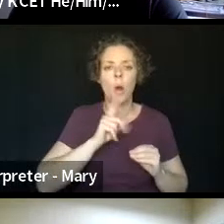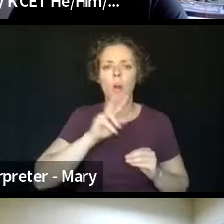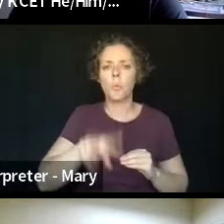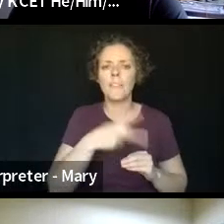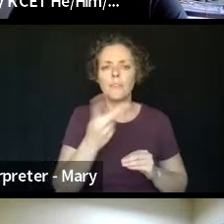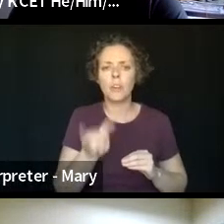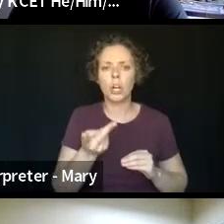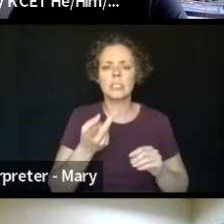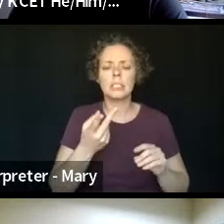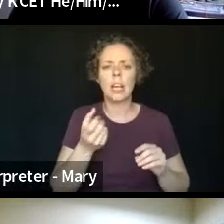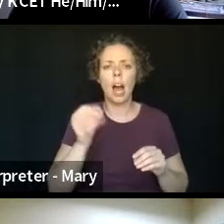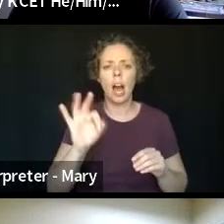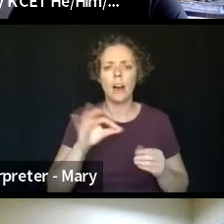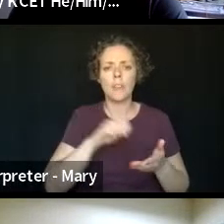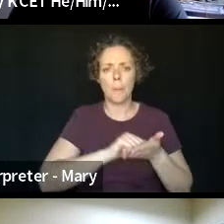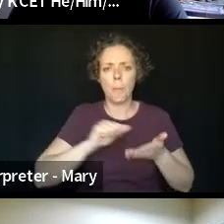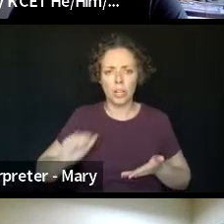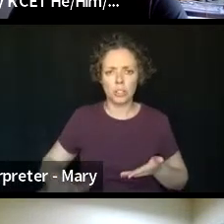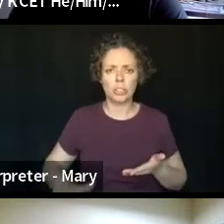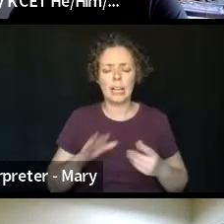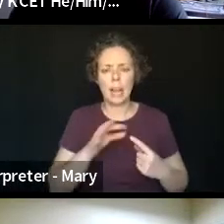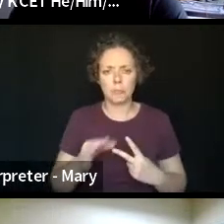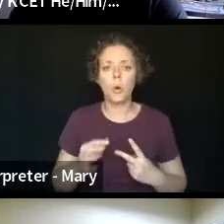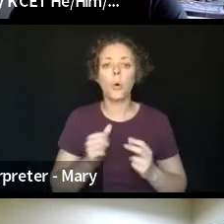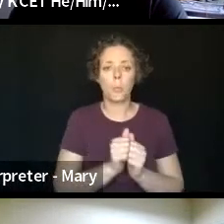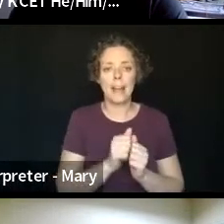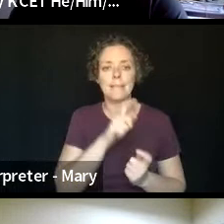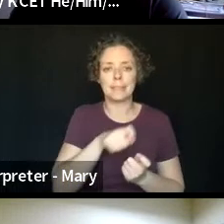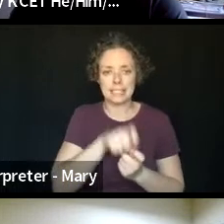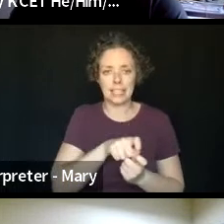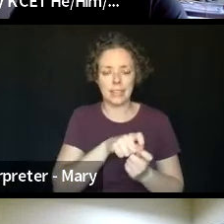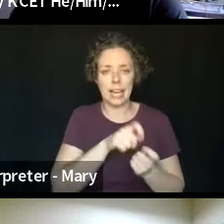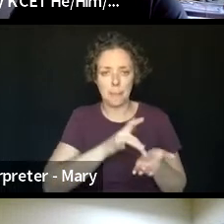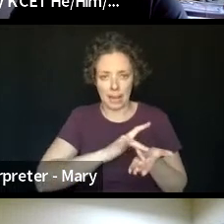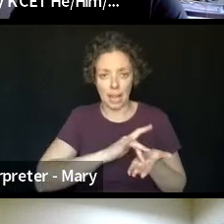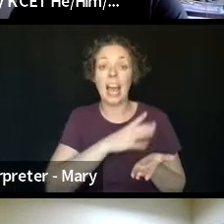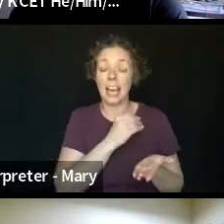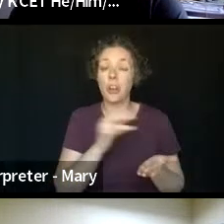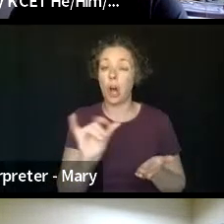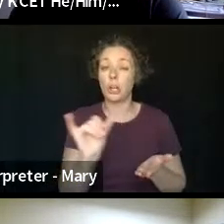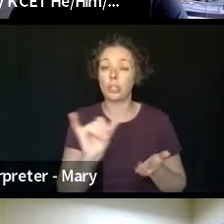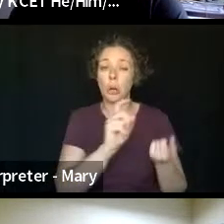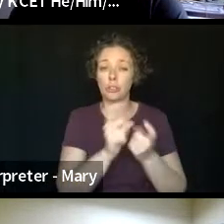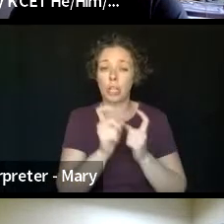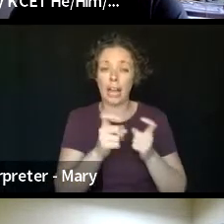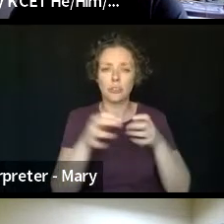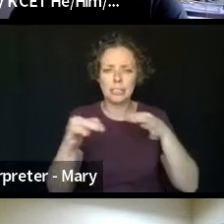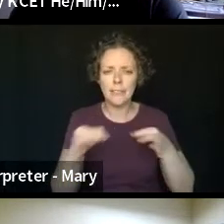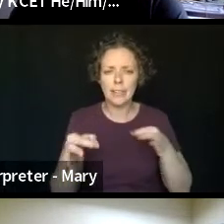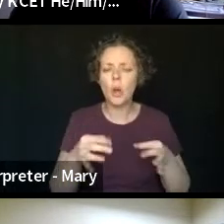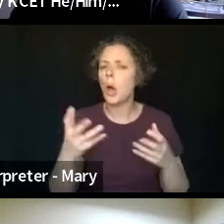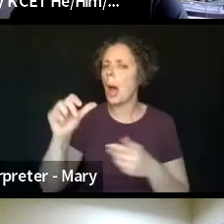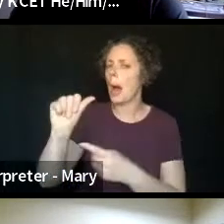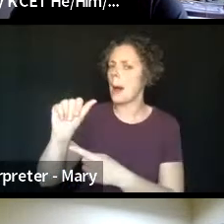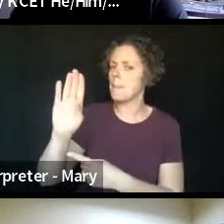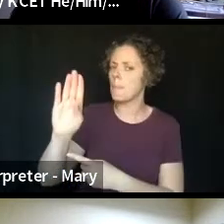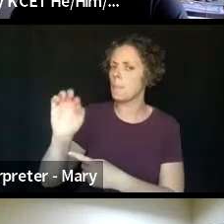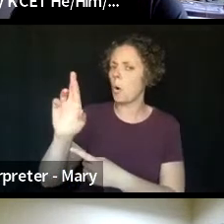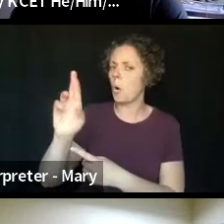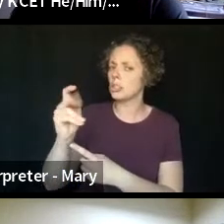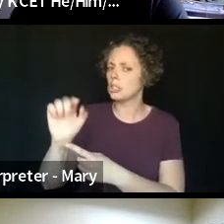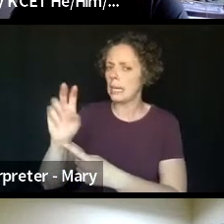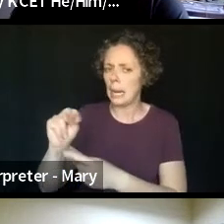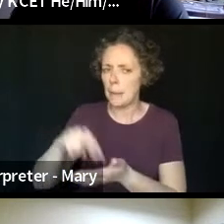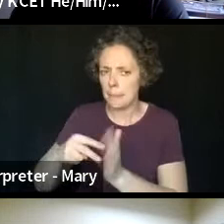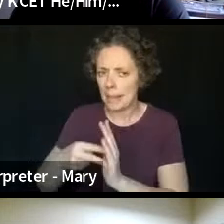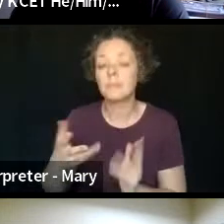abortion options with certain medications and amend the definition of abortion. This one has gotten a lot of immediate